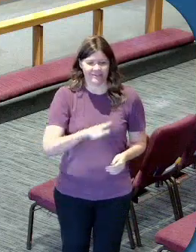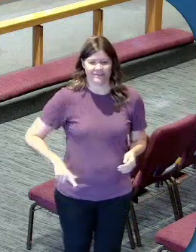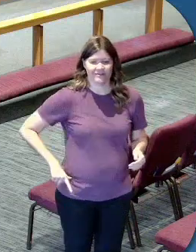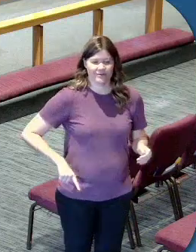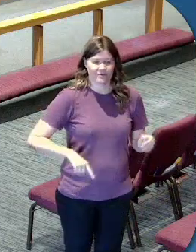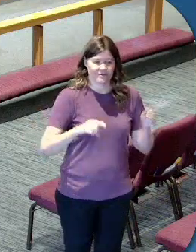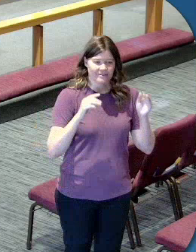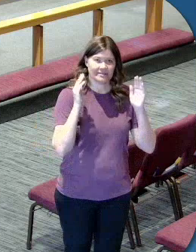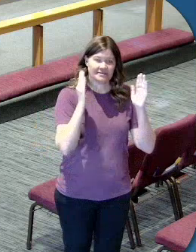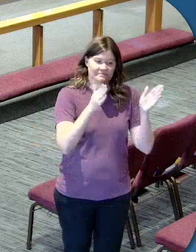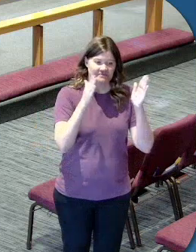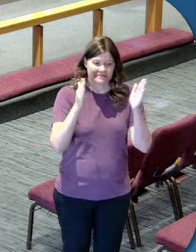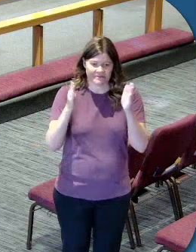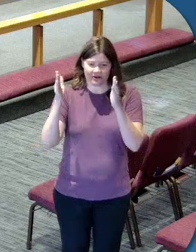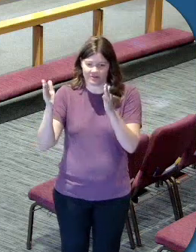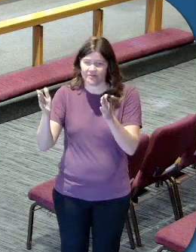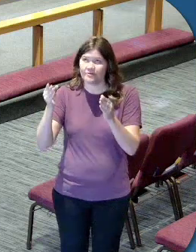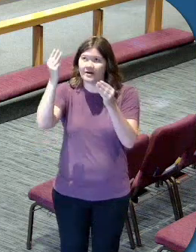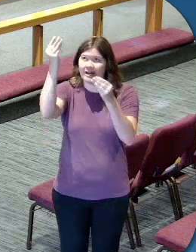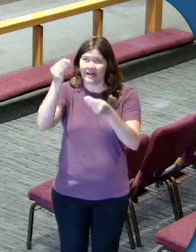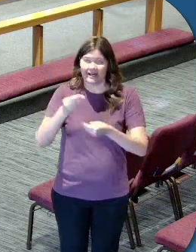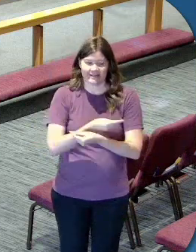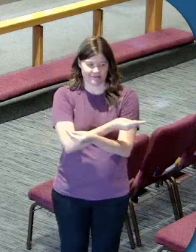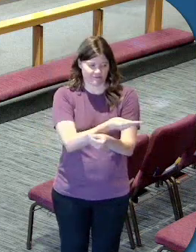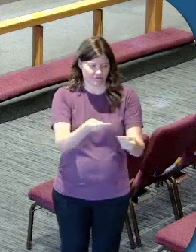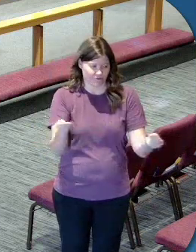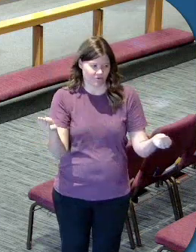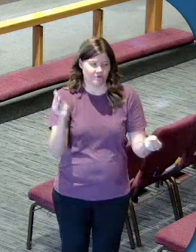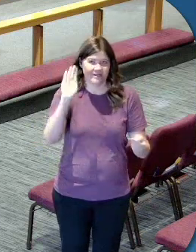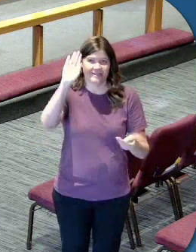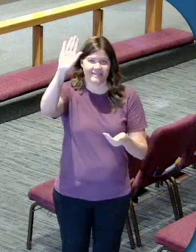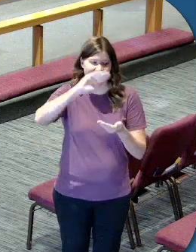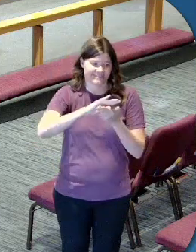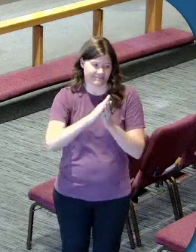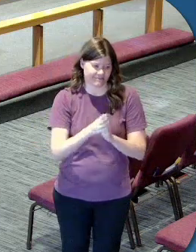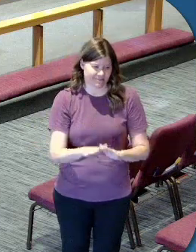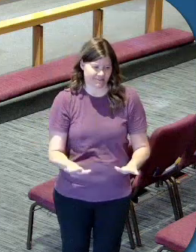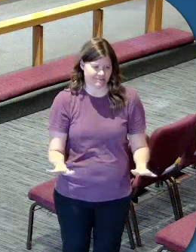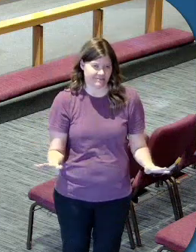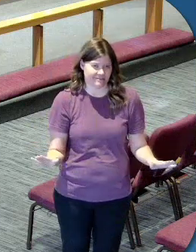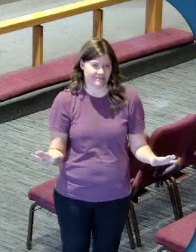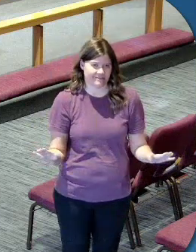lift up his countenance upon you and give you peace.